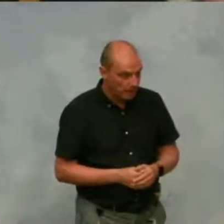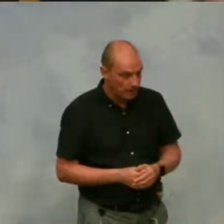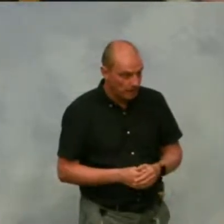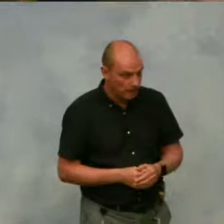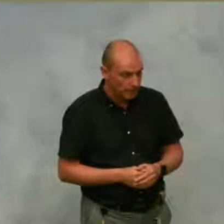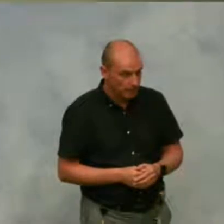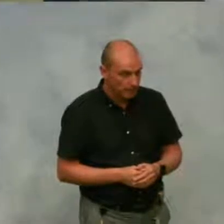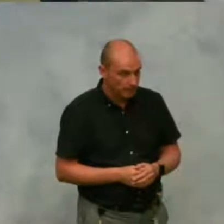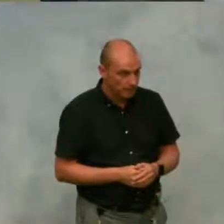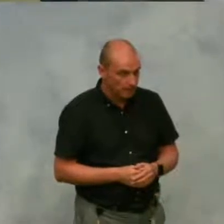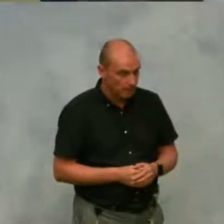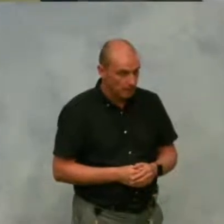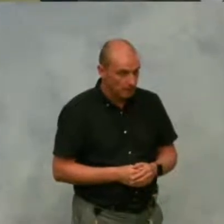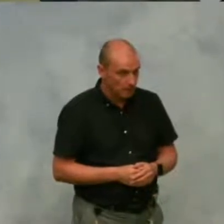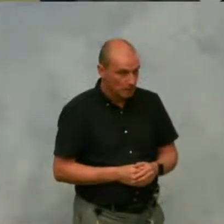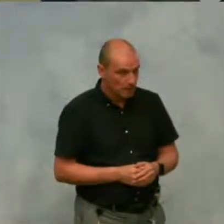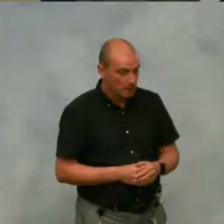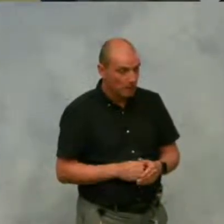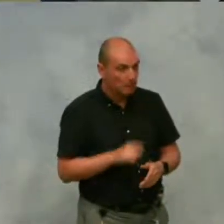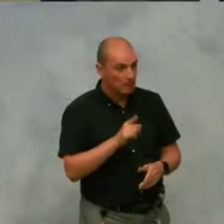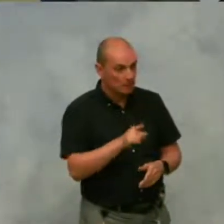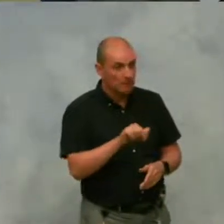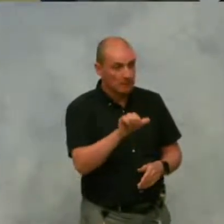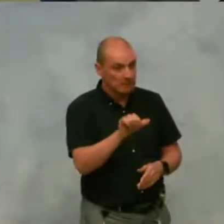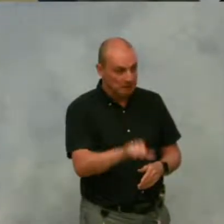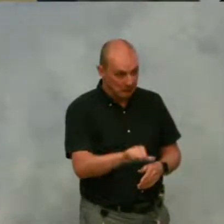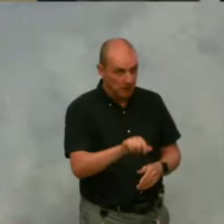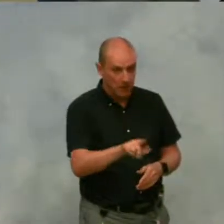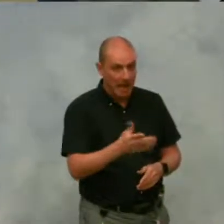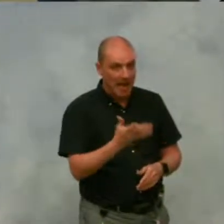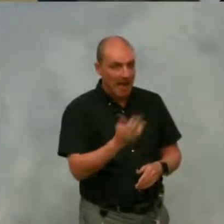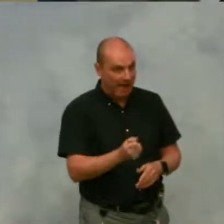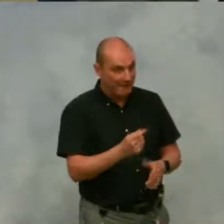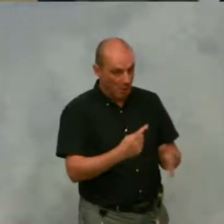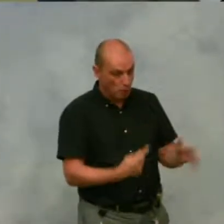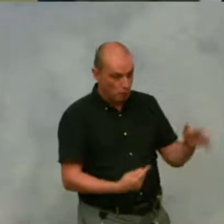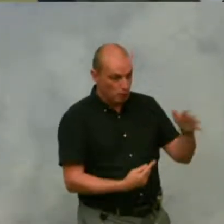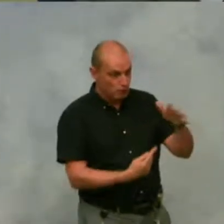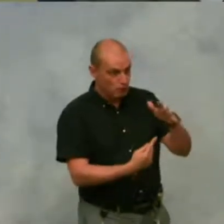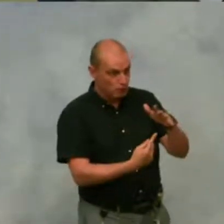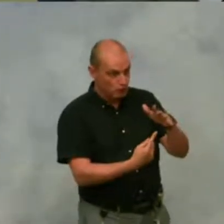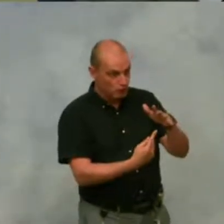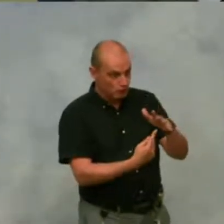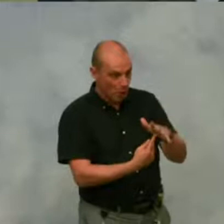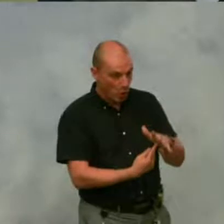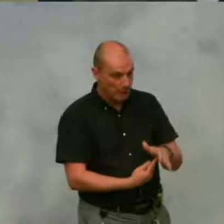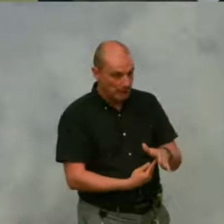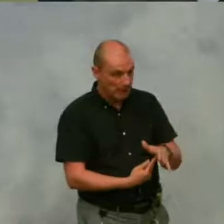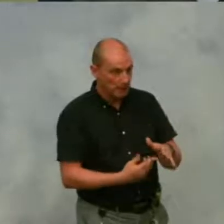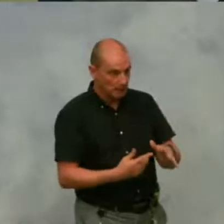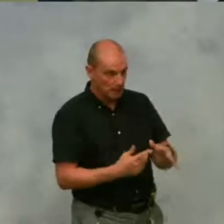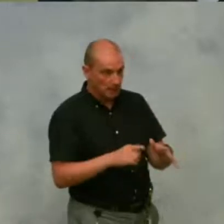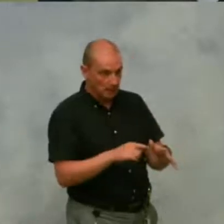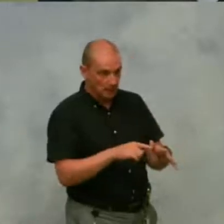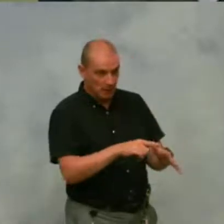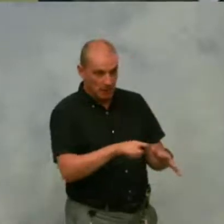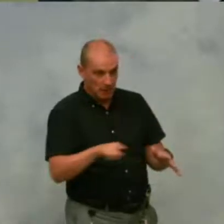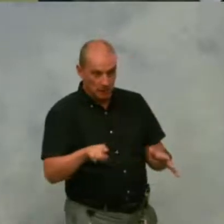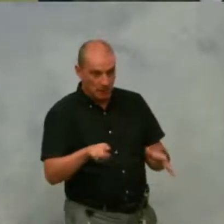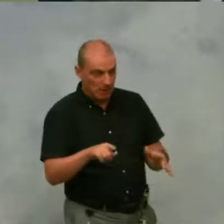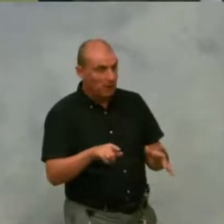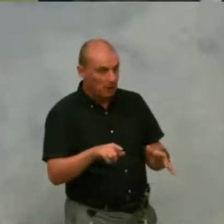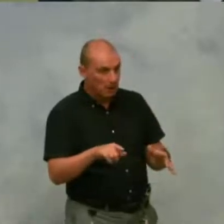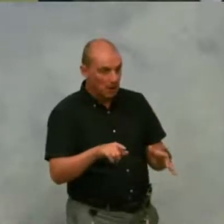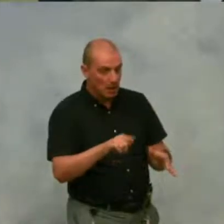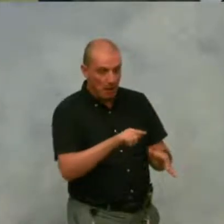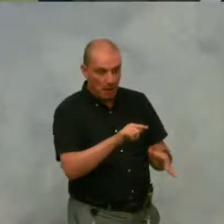Yes, we have a prioritisation process where all of our projects or candidate projects go